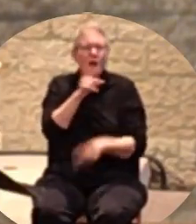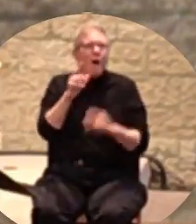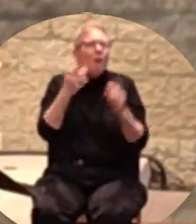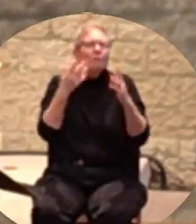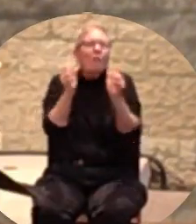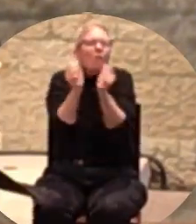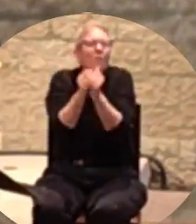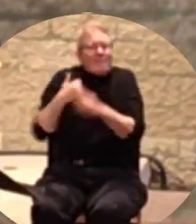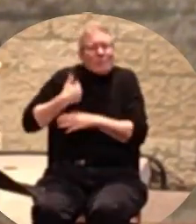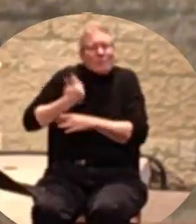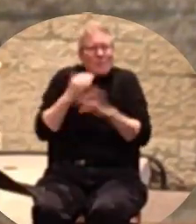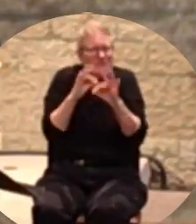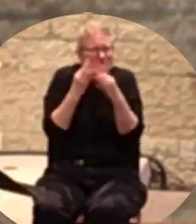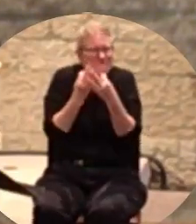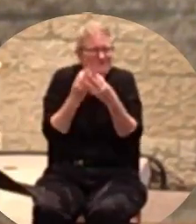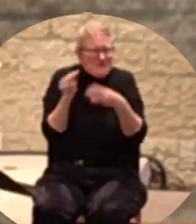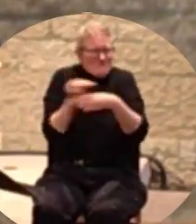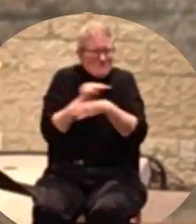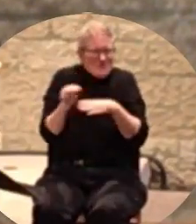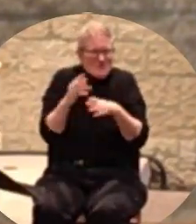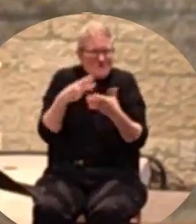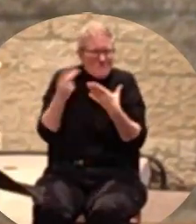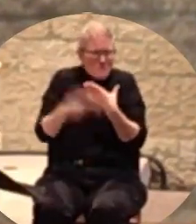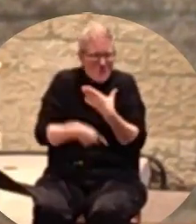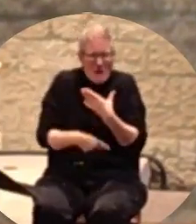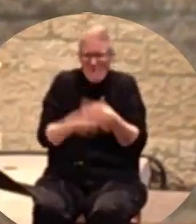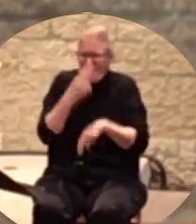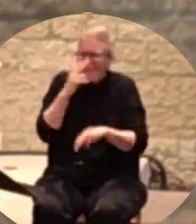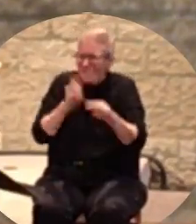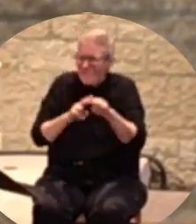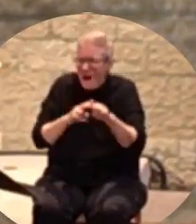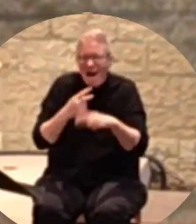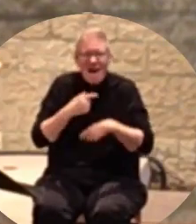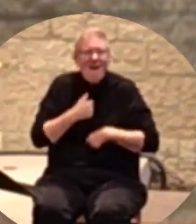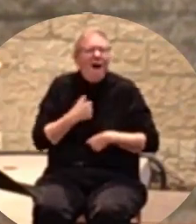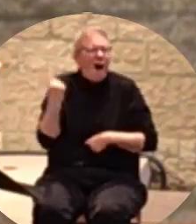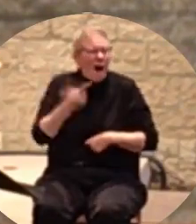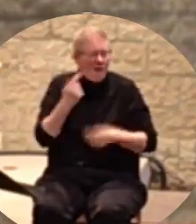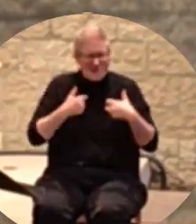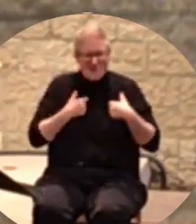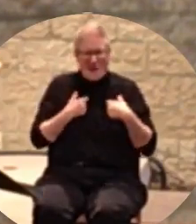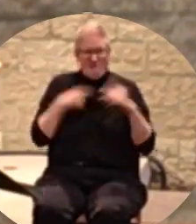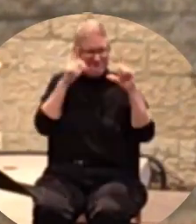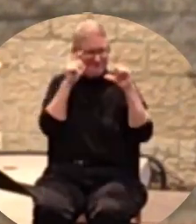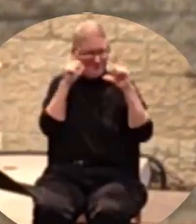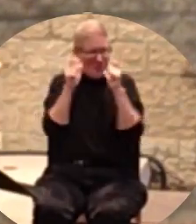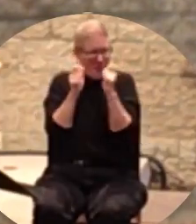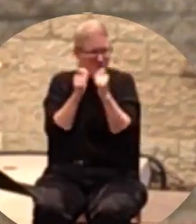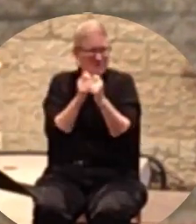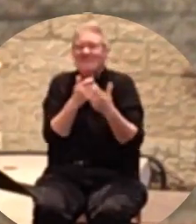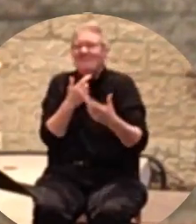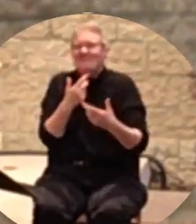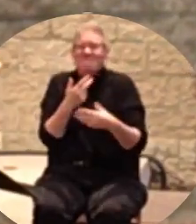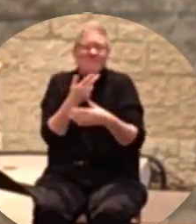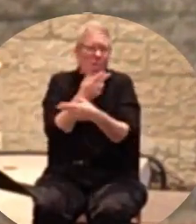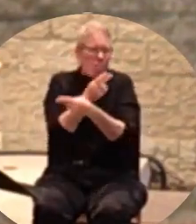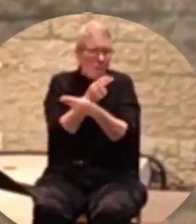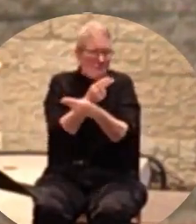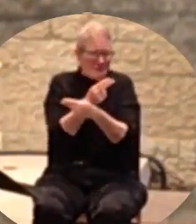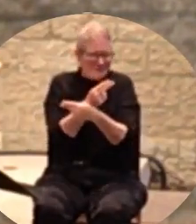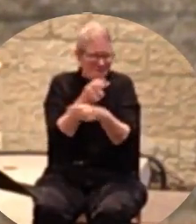have to have my picture taken with the rabbit each year. And yesterday was no exception. I had my rabbit ears on. Really, that was